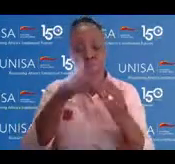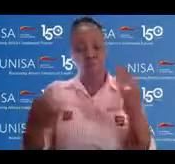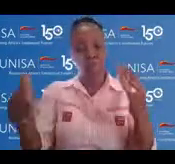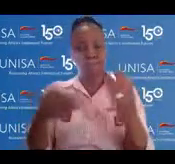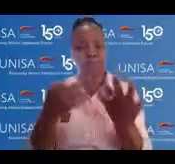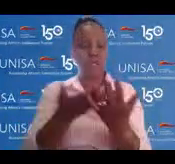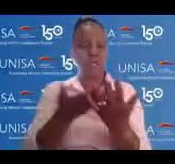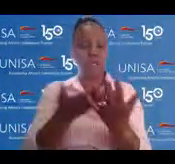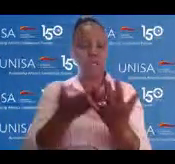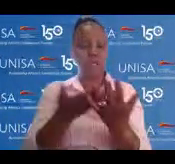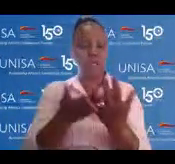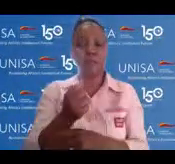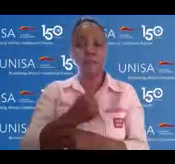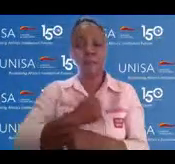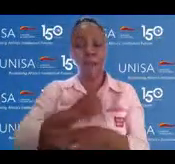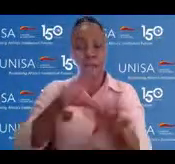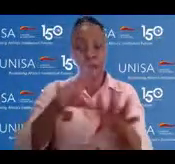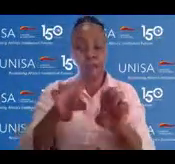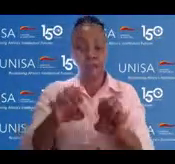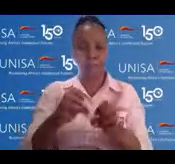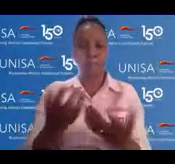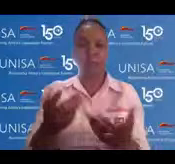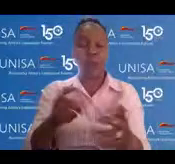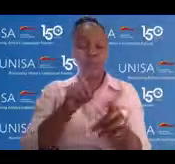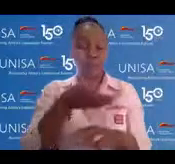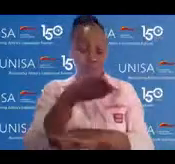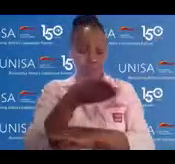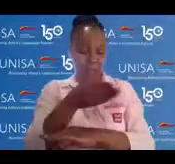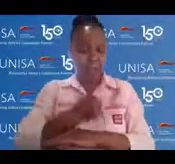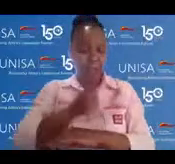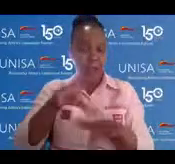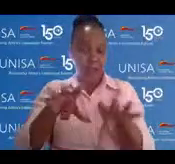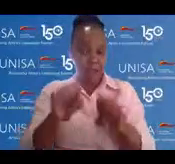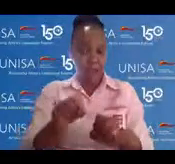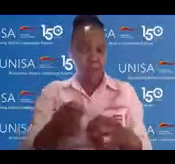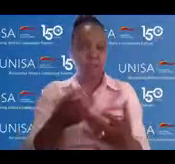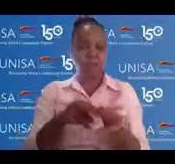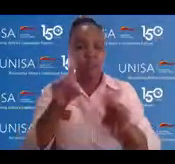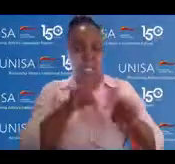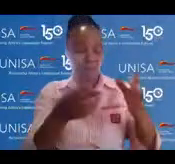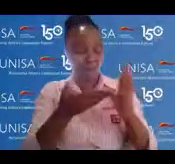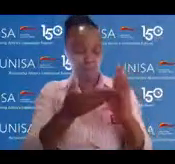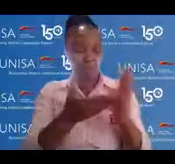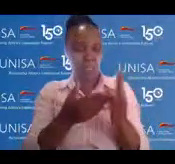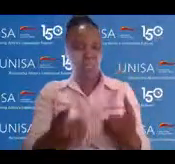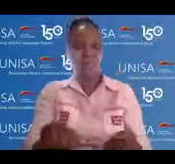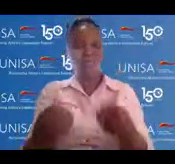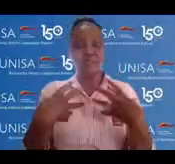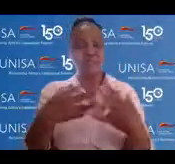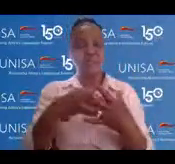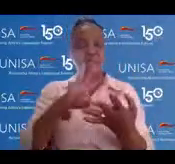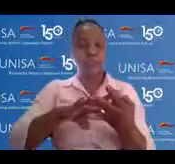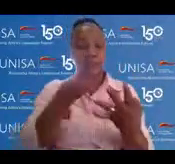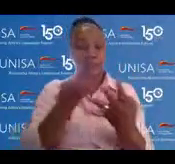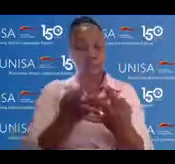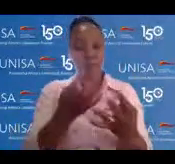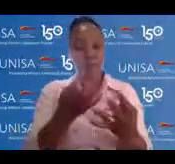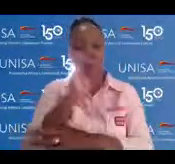my exam. When you click on my exam, if you can check, it gives us the timetable for October, which is